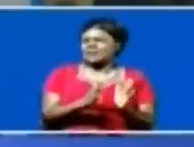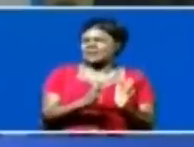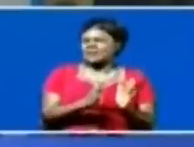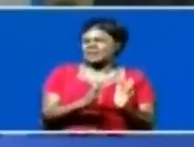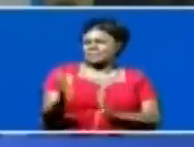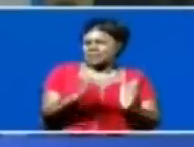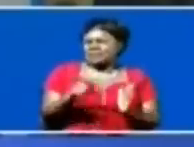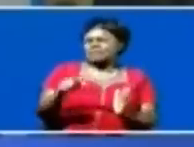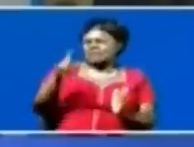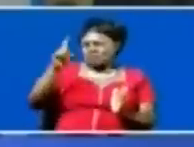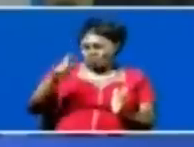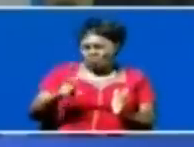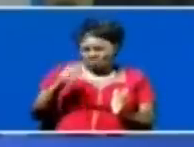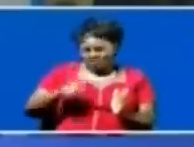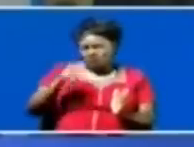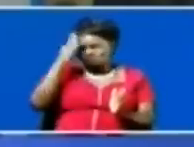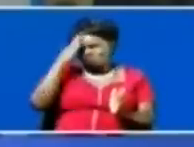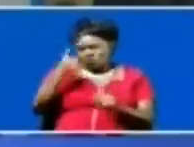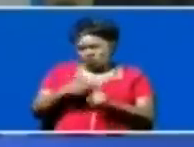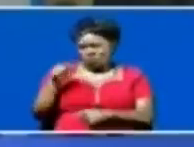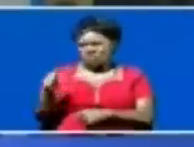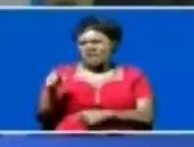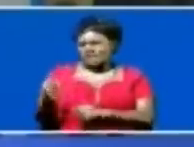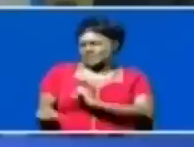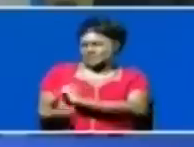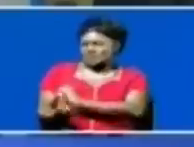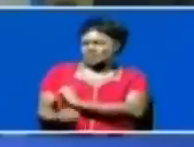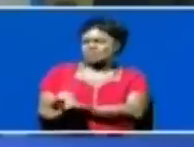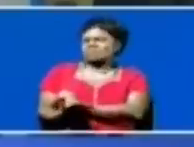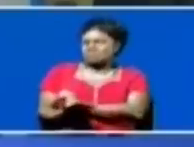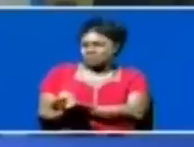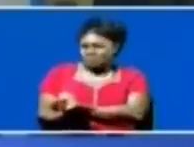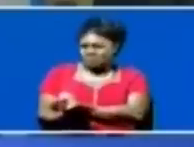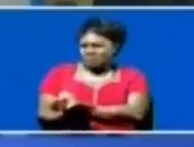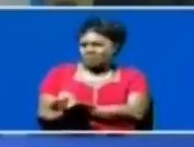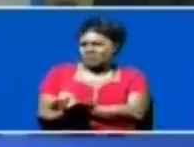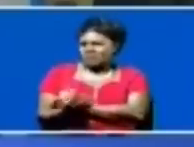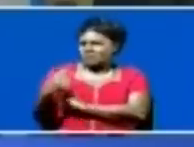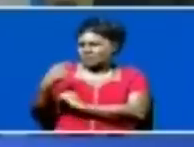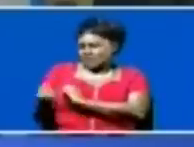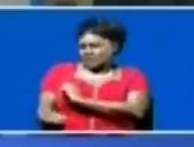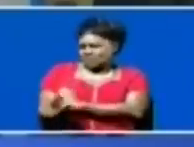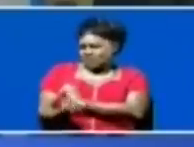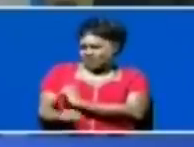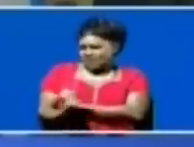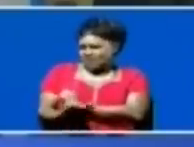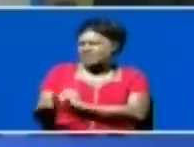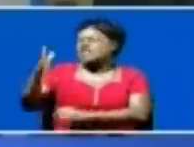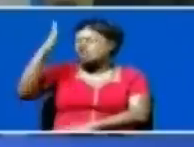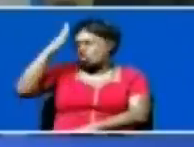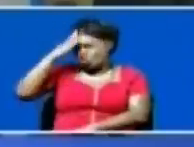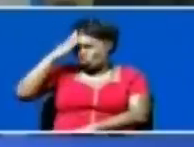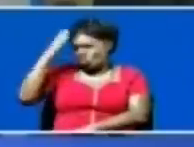strategically, he needed to know, and that is from that explanation is where he has given me that breakdown. Okay. That he knew